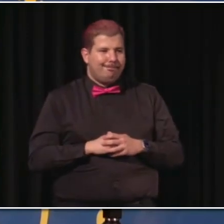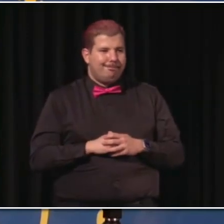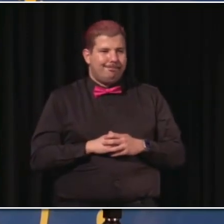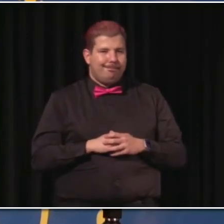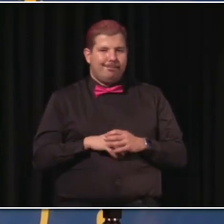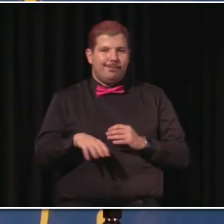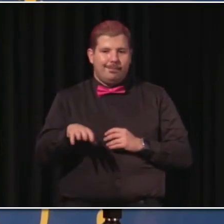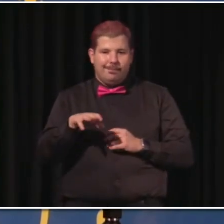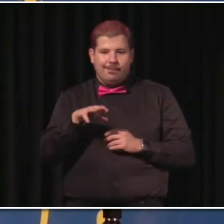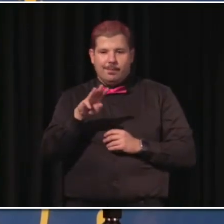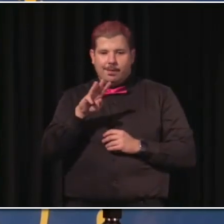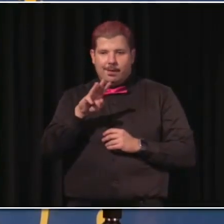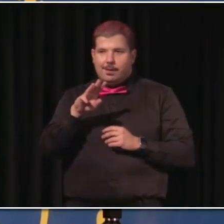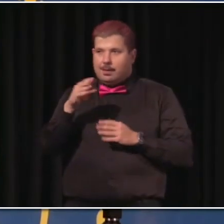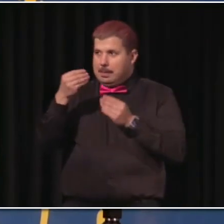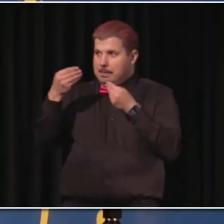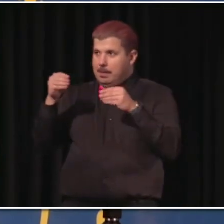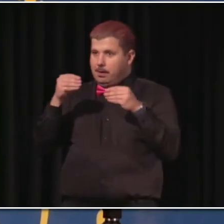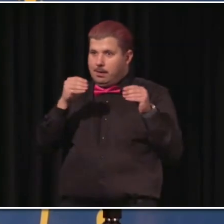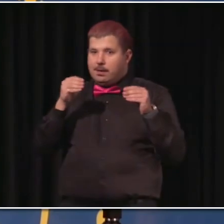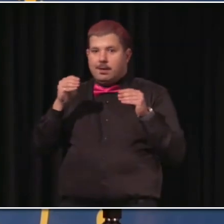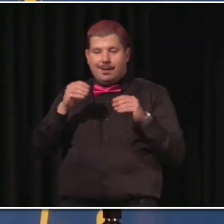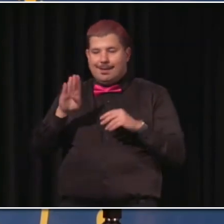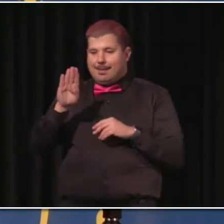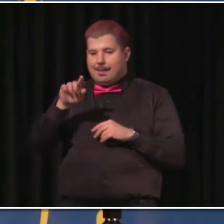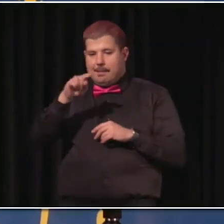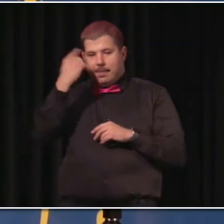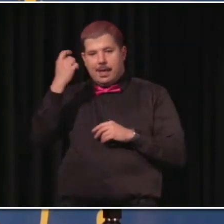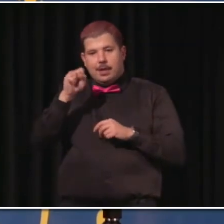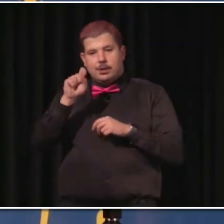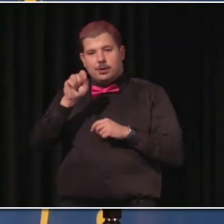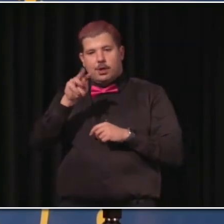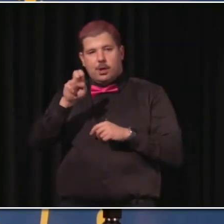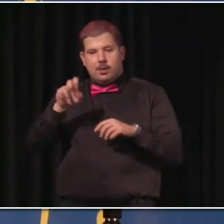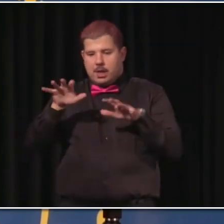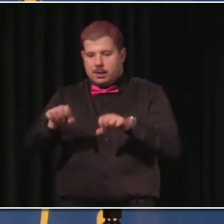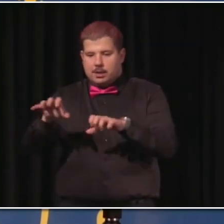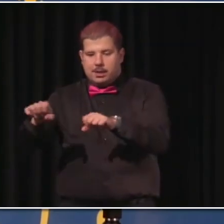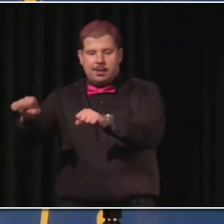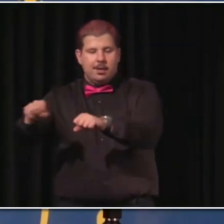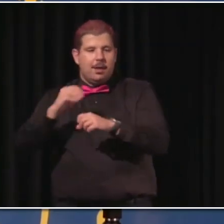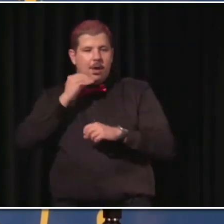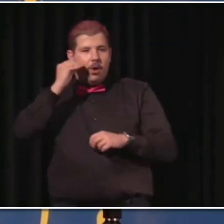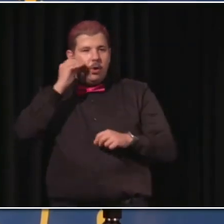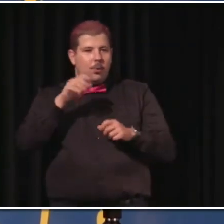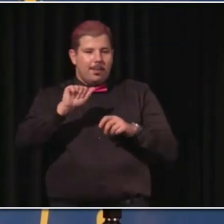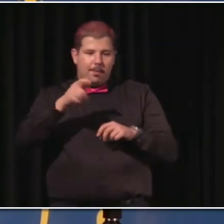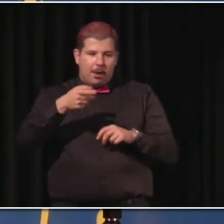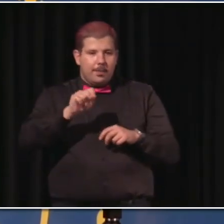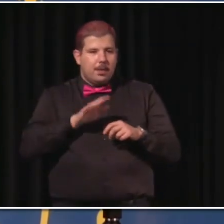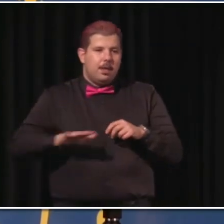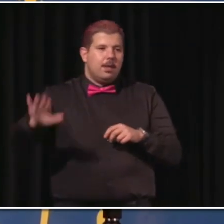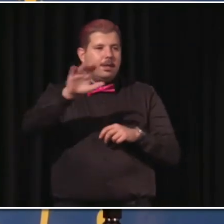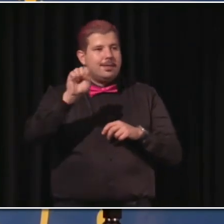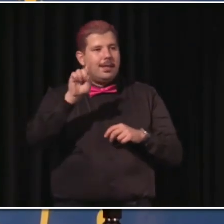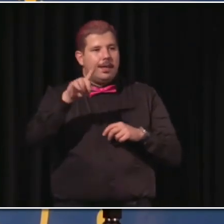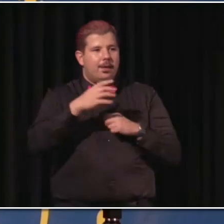Wall Street corporations and hedge funds like Blackstone are snatching up homes and apartments across San Diego